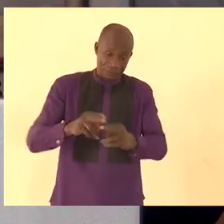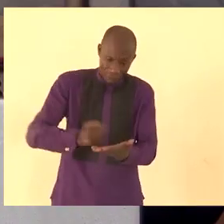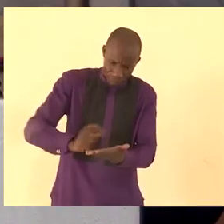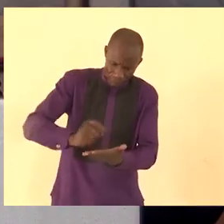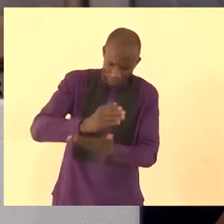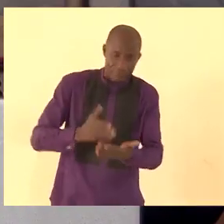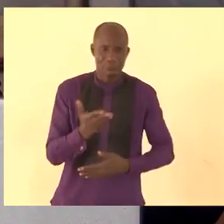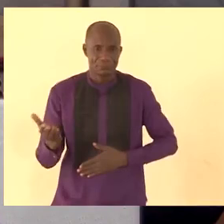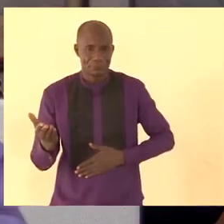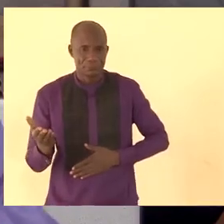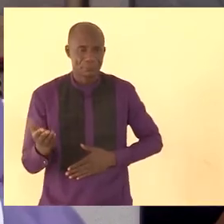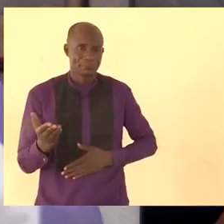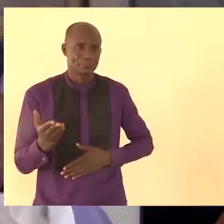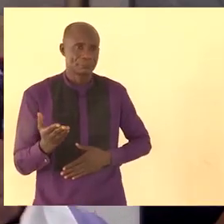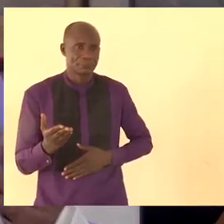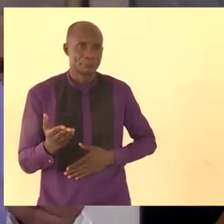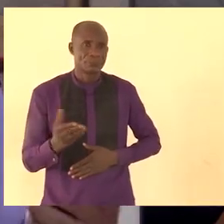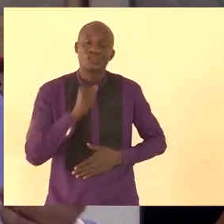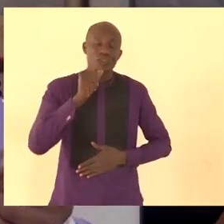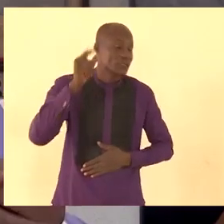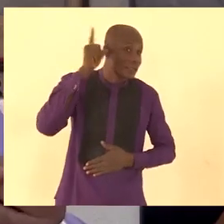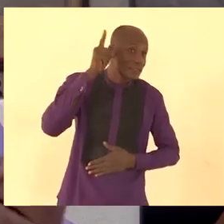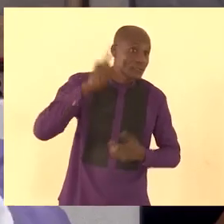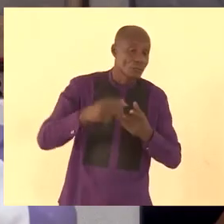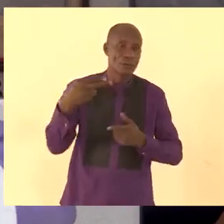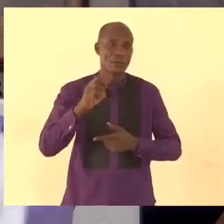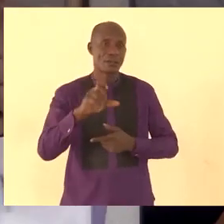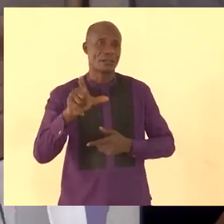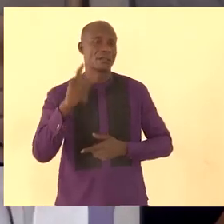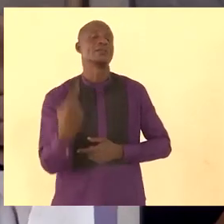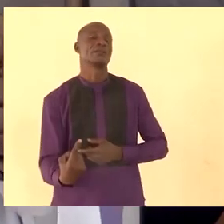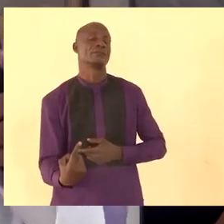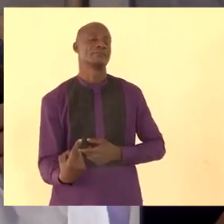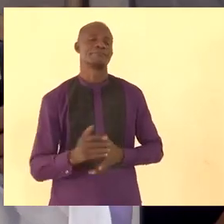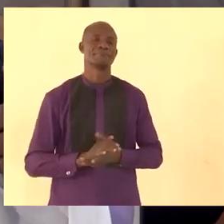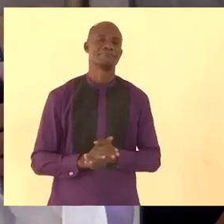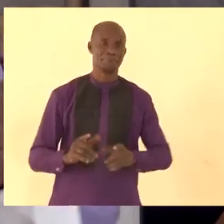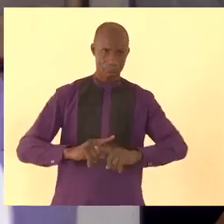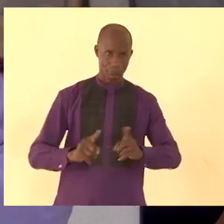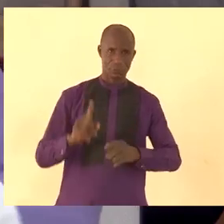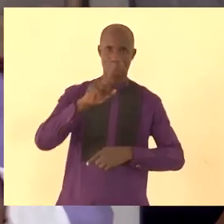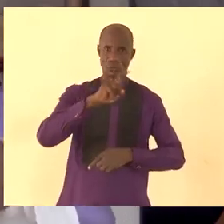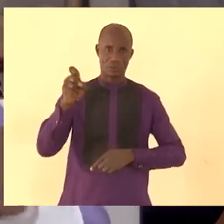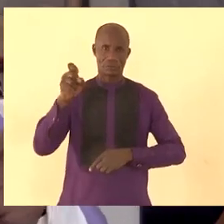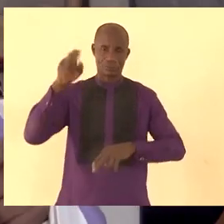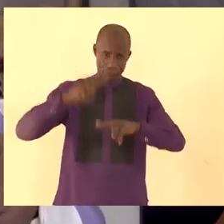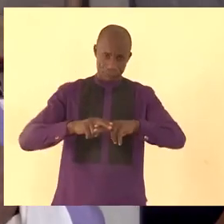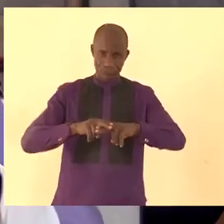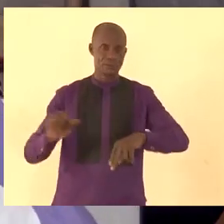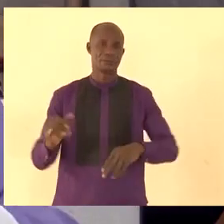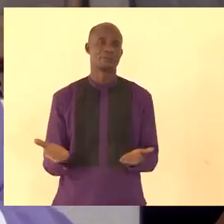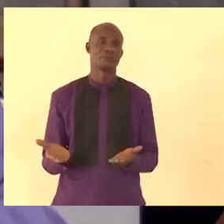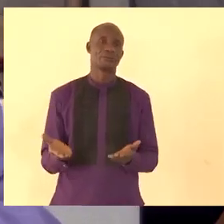down. So not listen to Helen alone. That's just how. But the 100 people sitting down